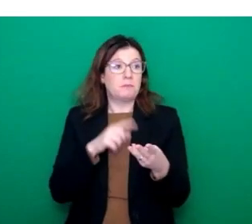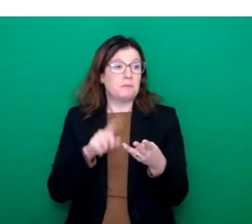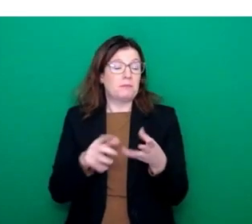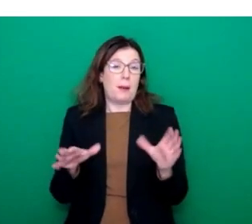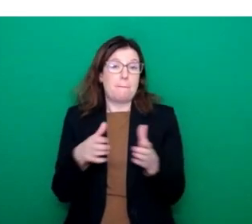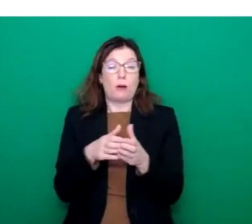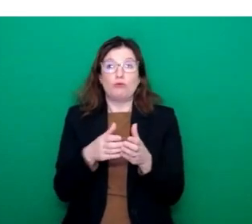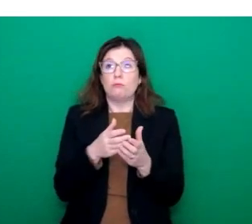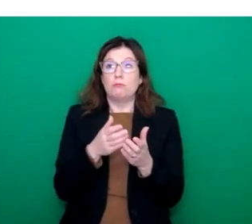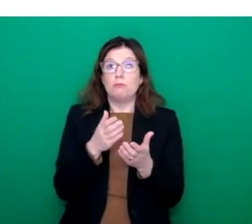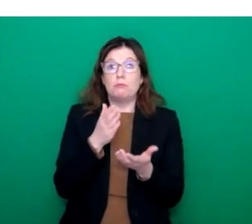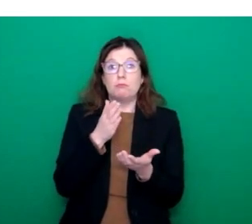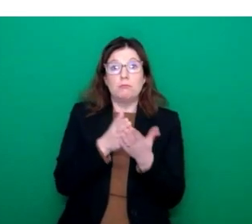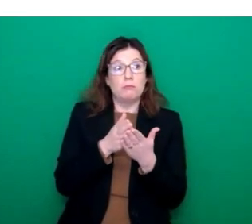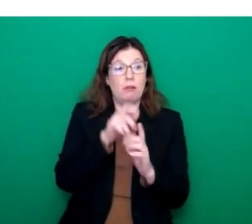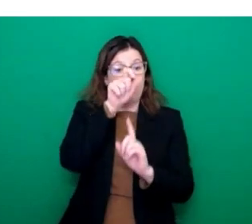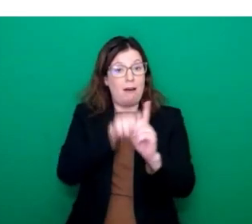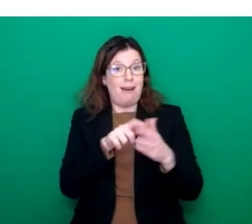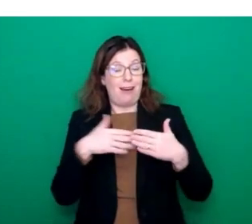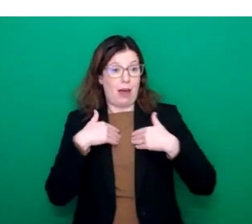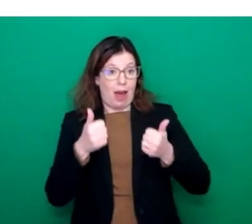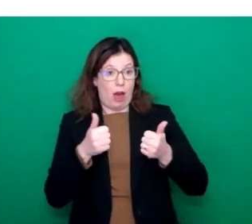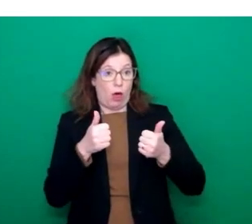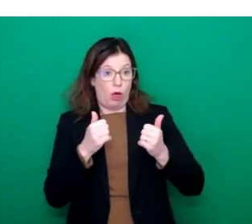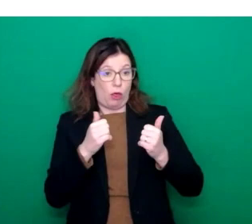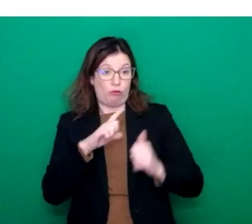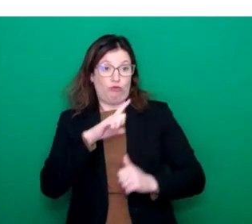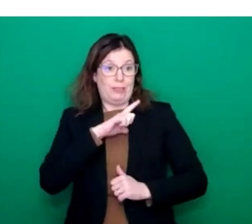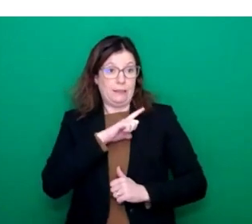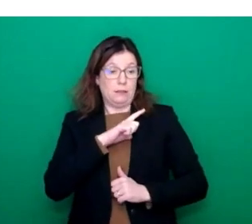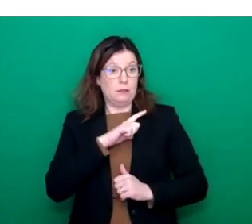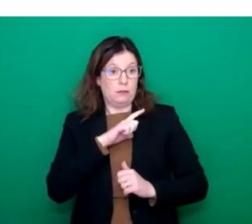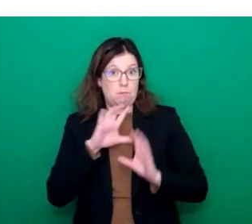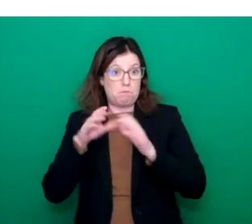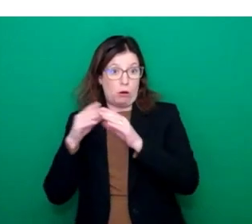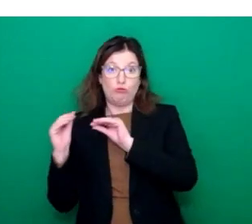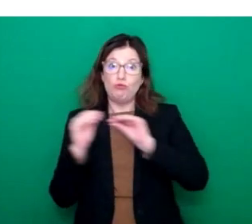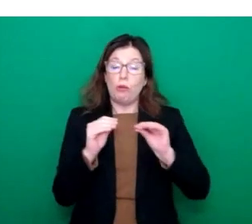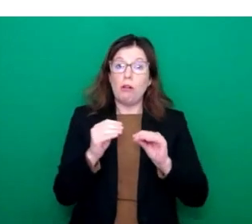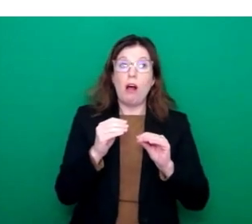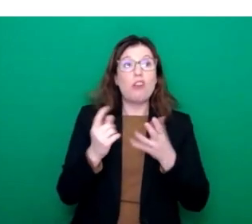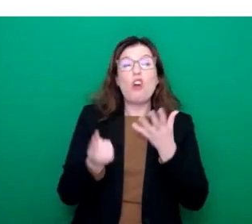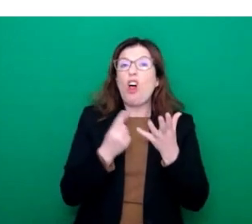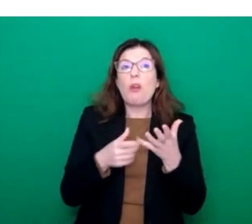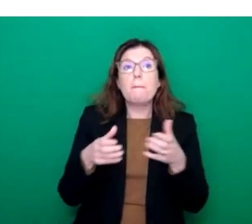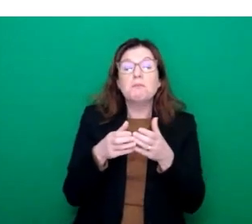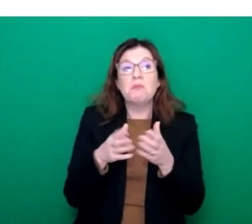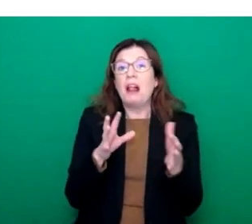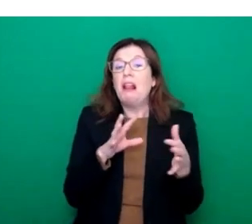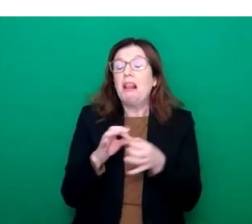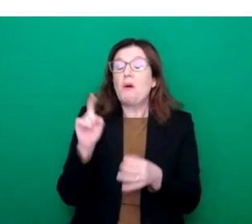understanding different determinants of health. And then there's a wider group of modules which focus on professional